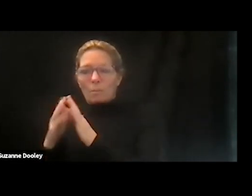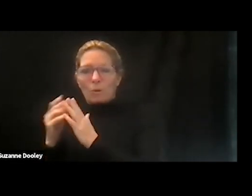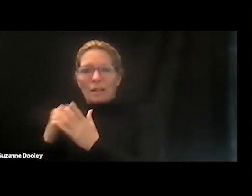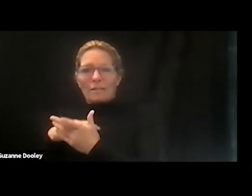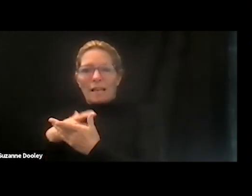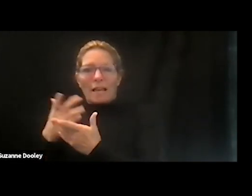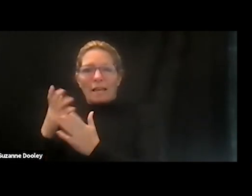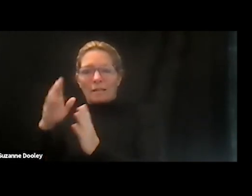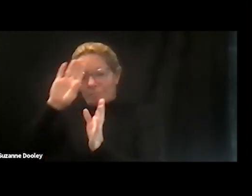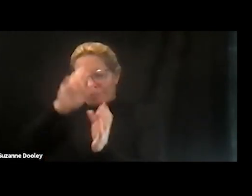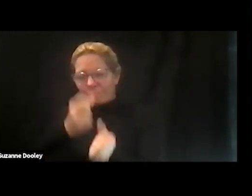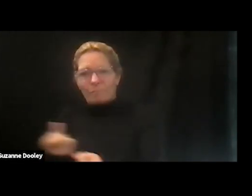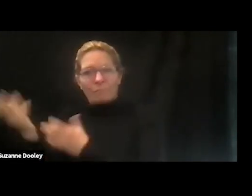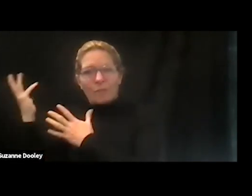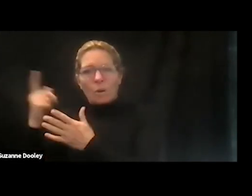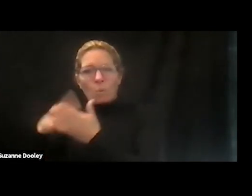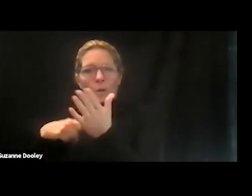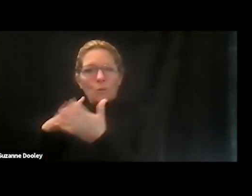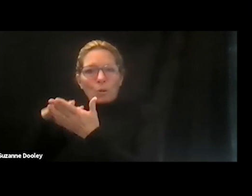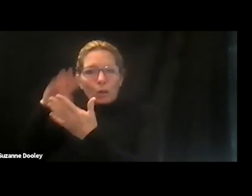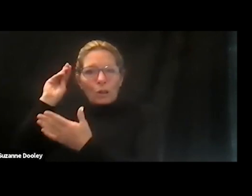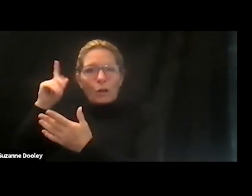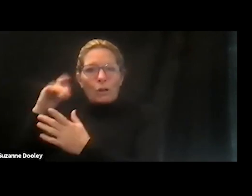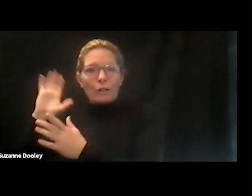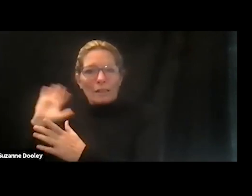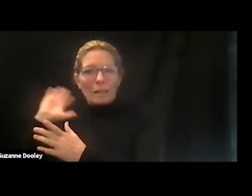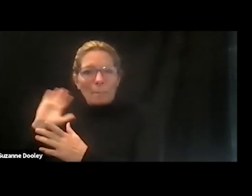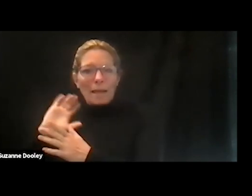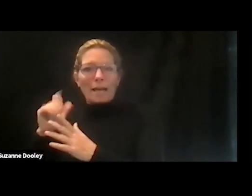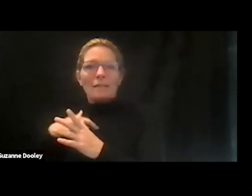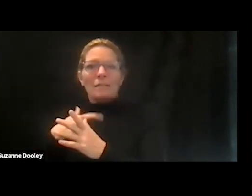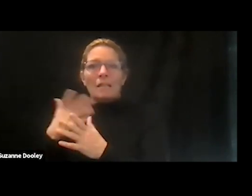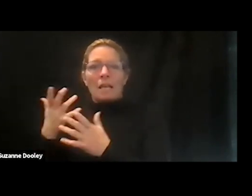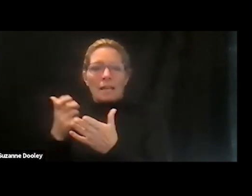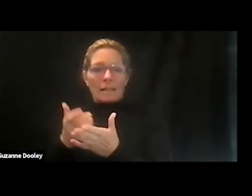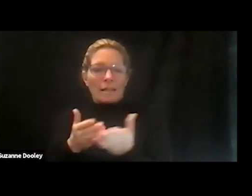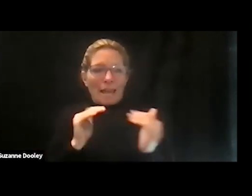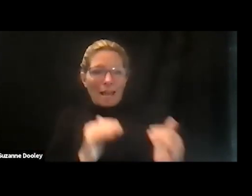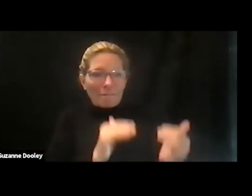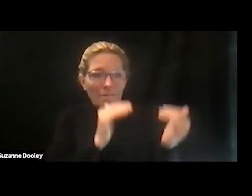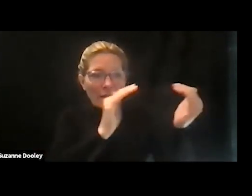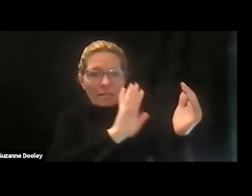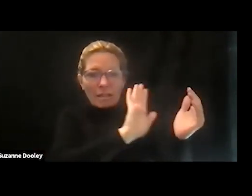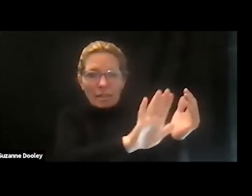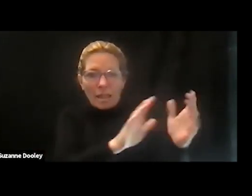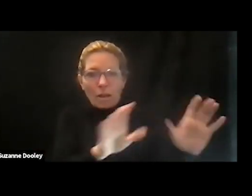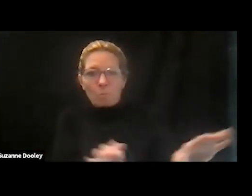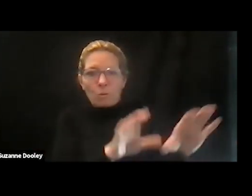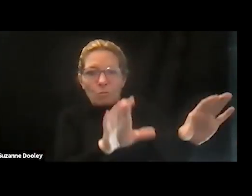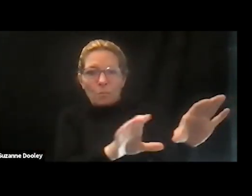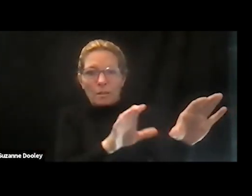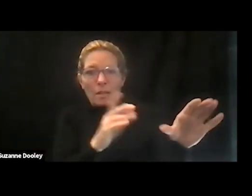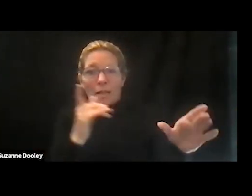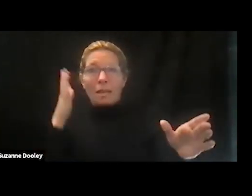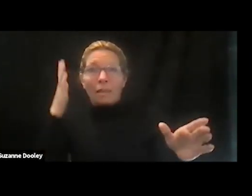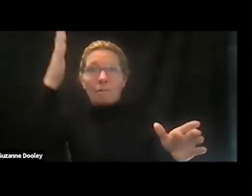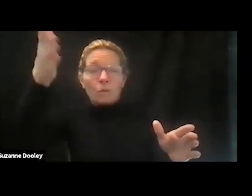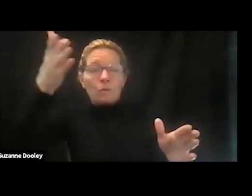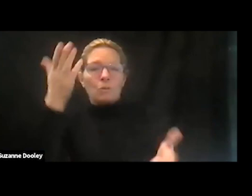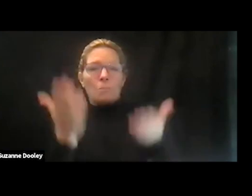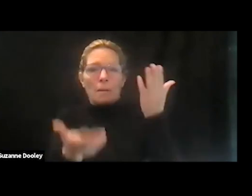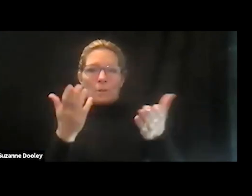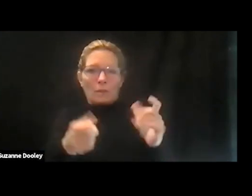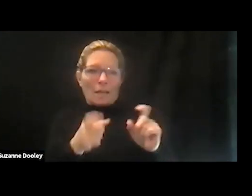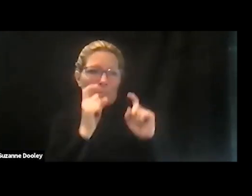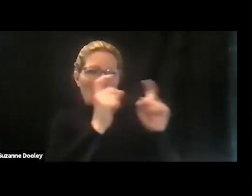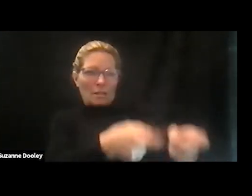that contributes to the movement. And you will then be in a better position to maybe someday make those direct financial